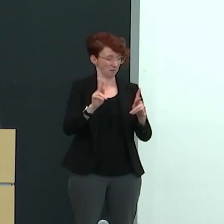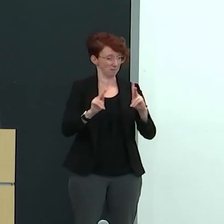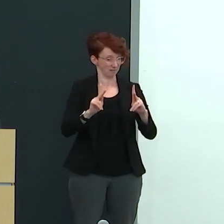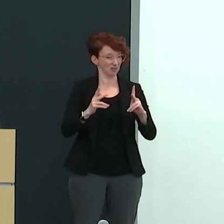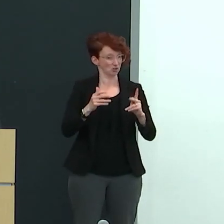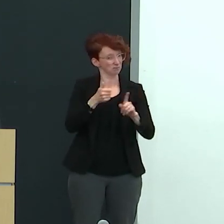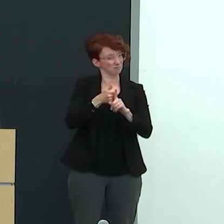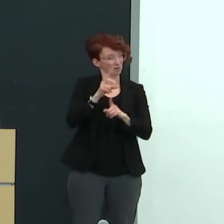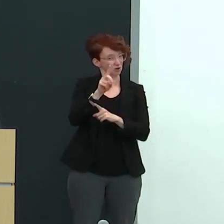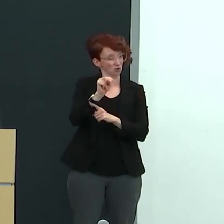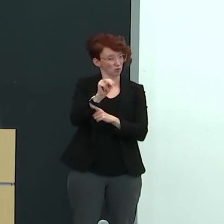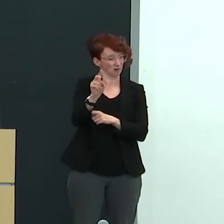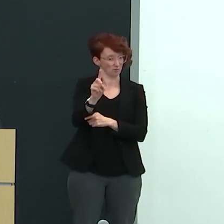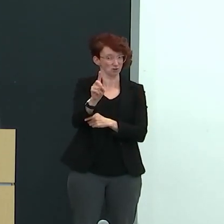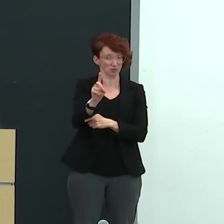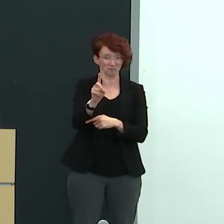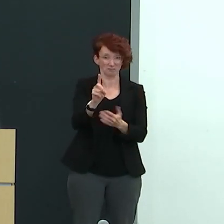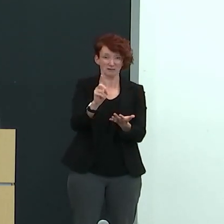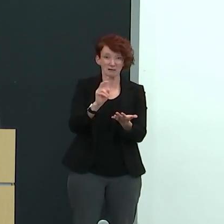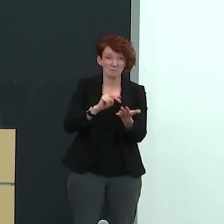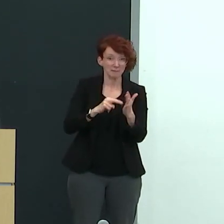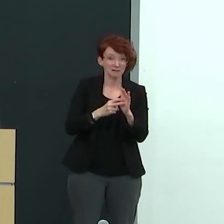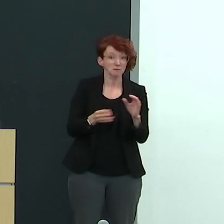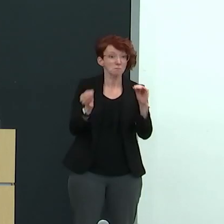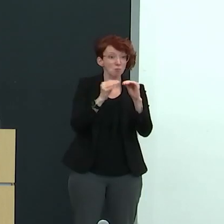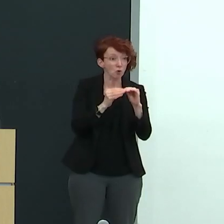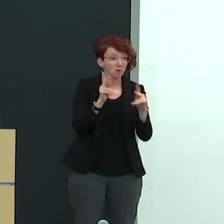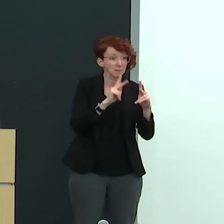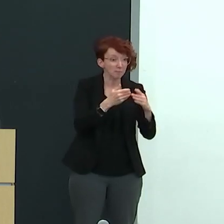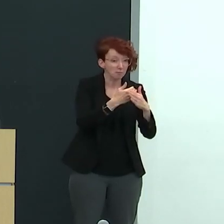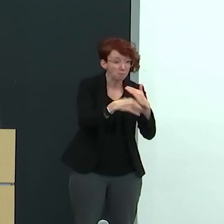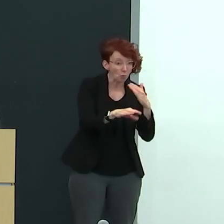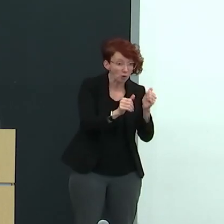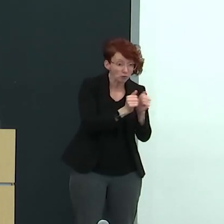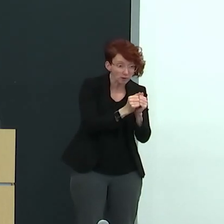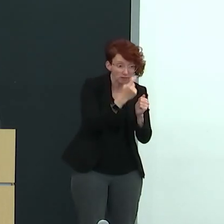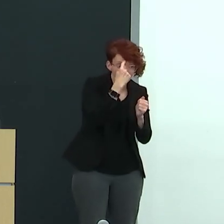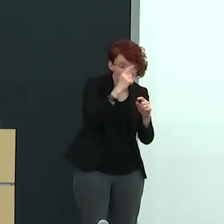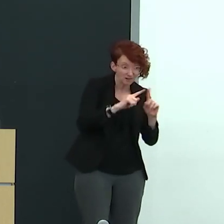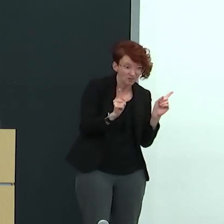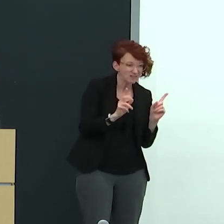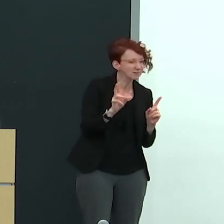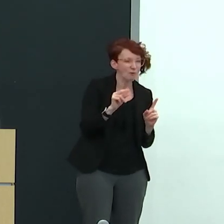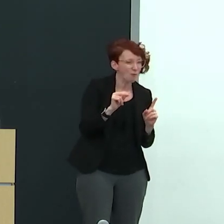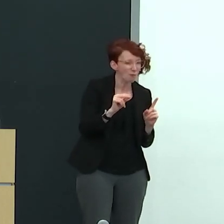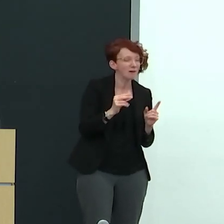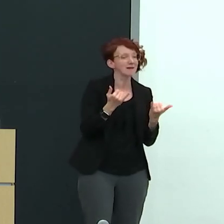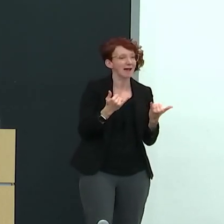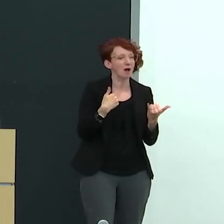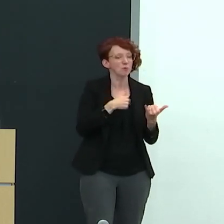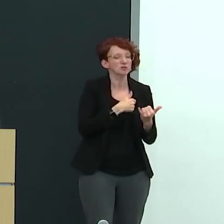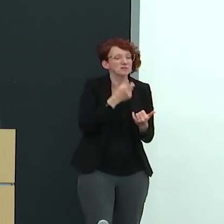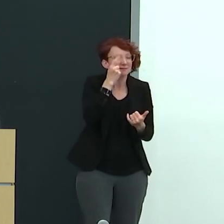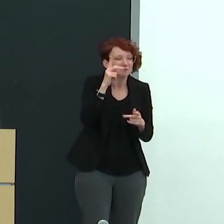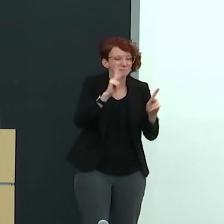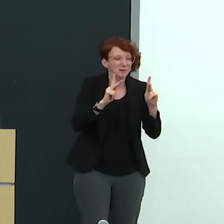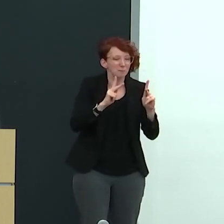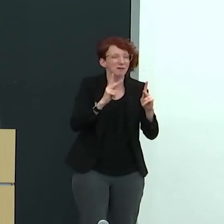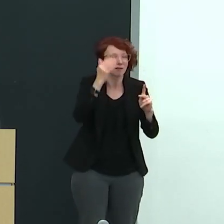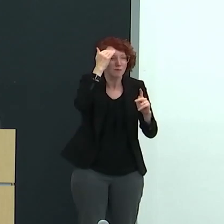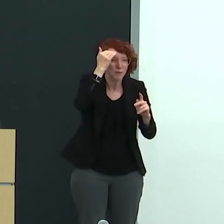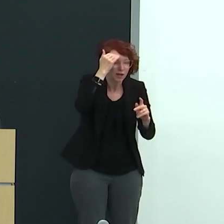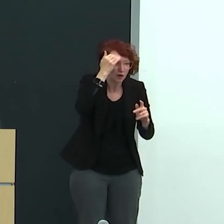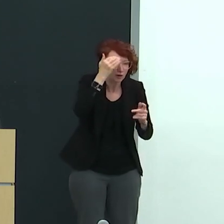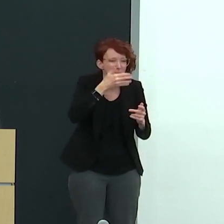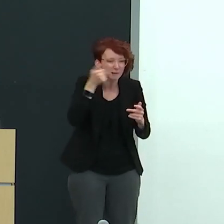population increases are not due to more people being born with neurological differences, but rather better identification, awareness, and the push